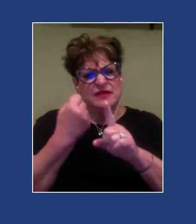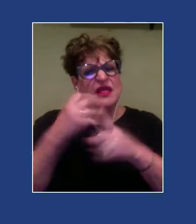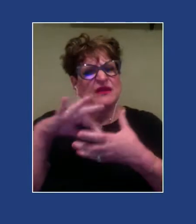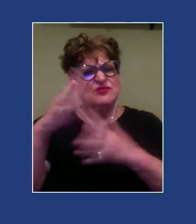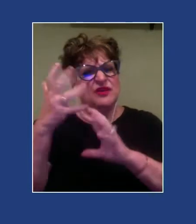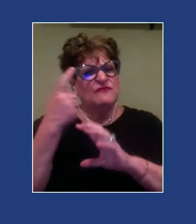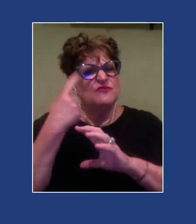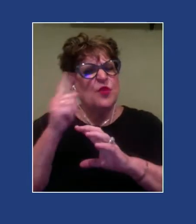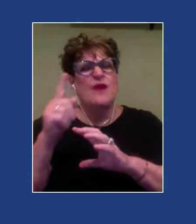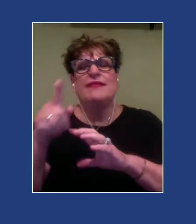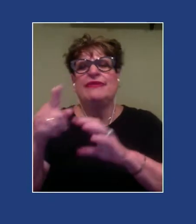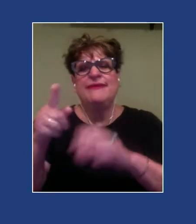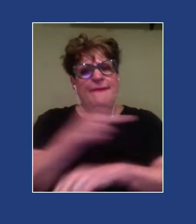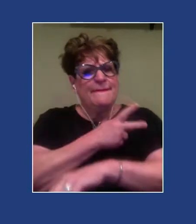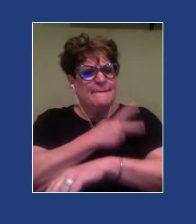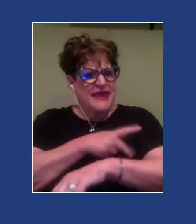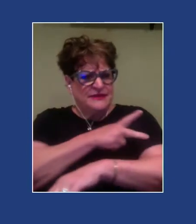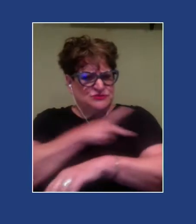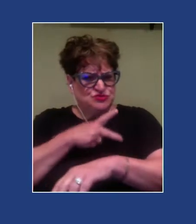care.